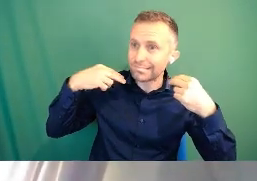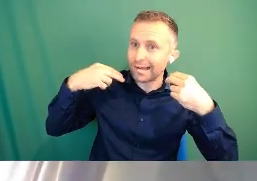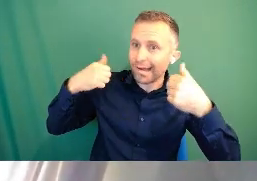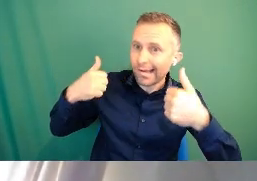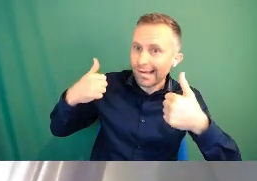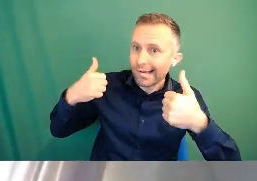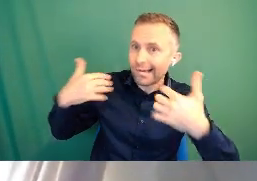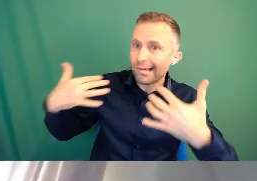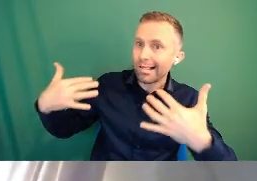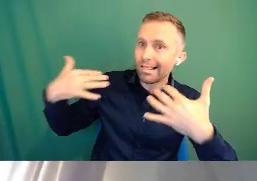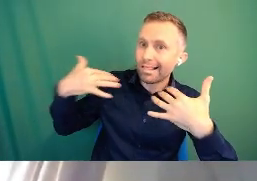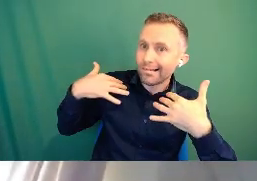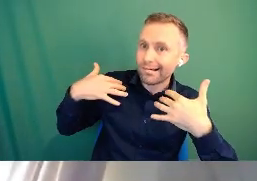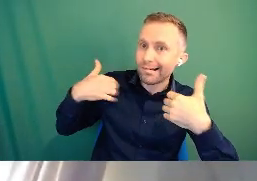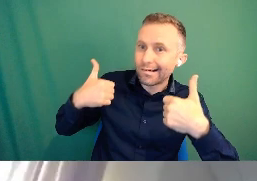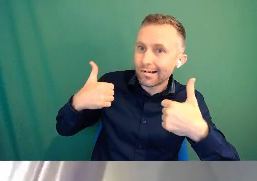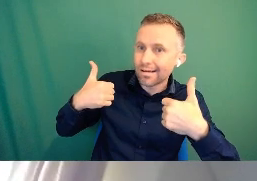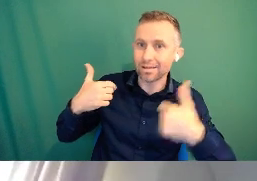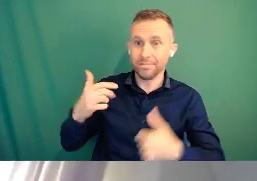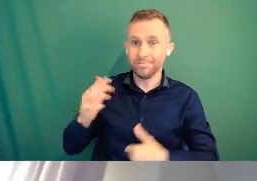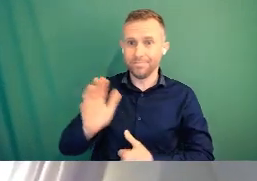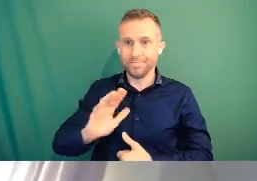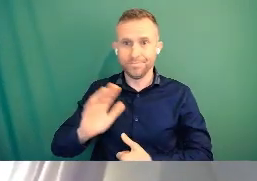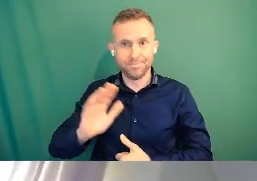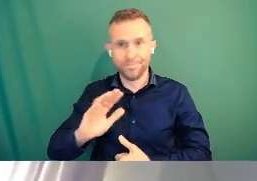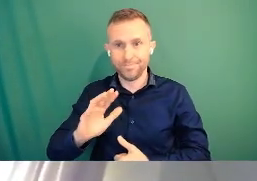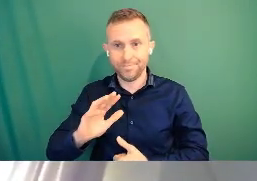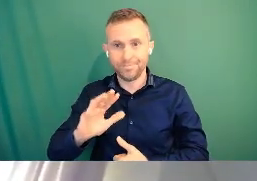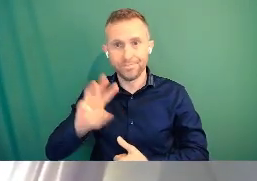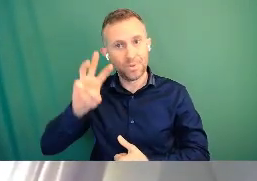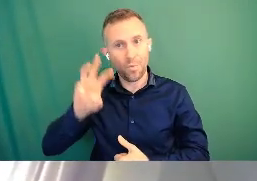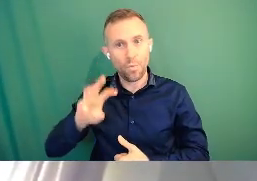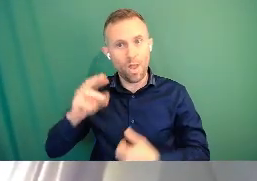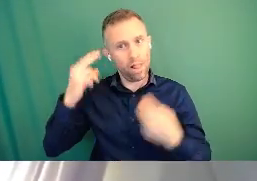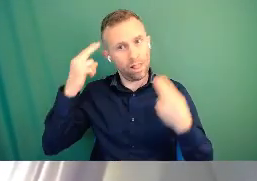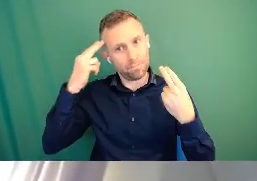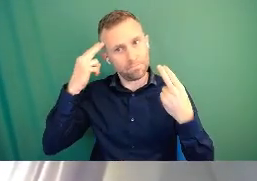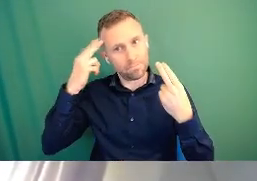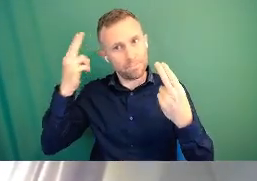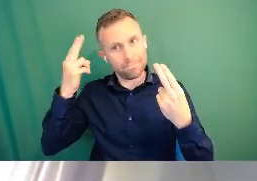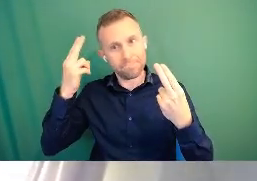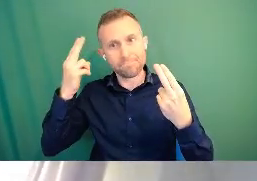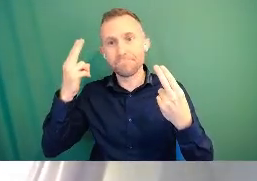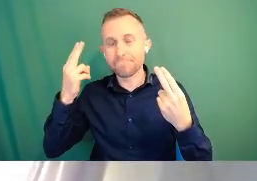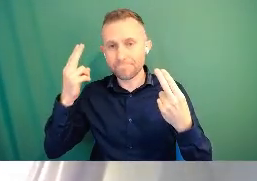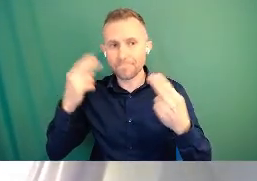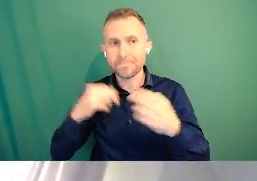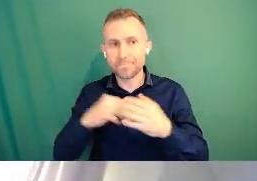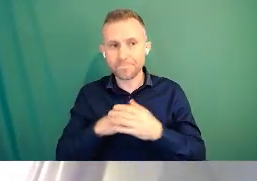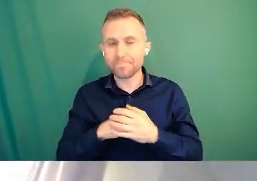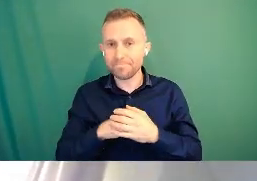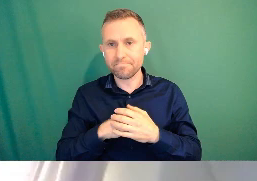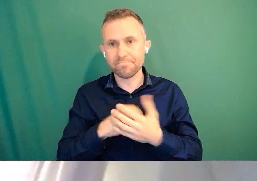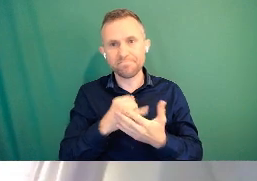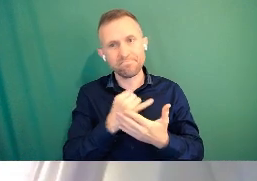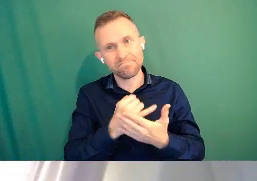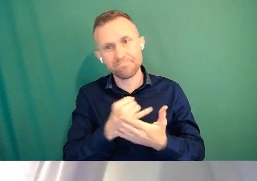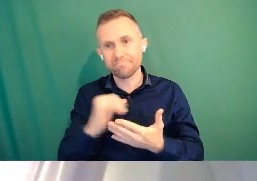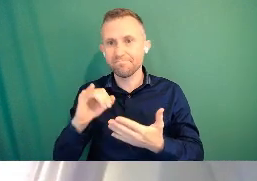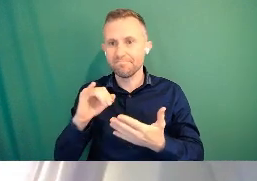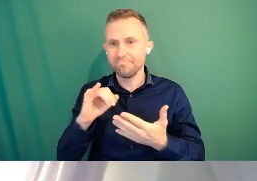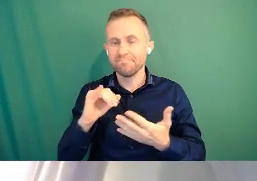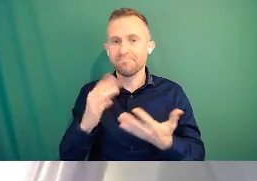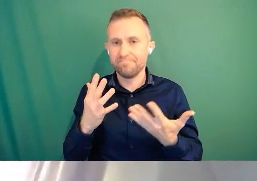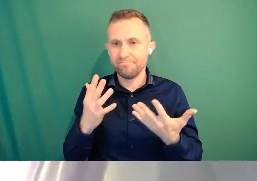absolutely not a problem. The Welsh rebelled against the English, so